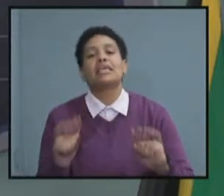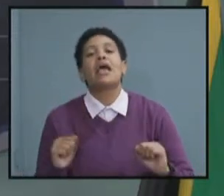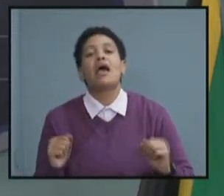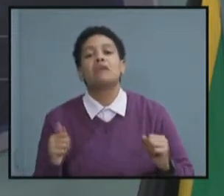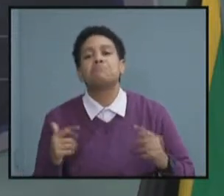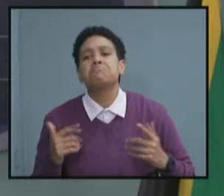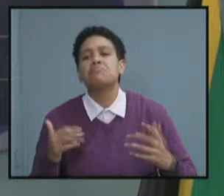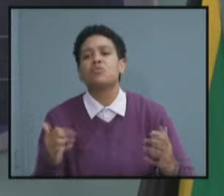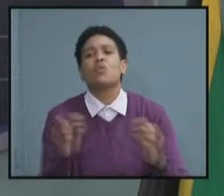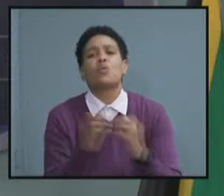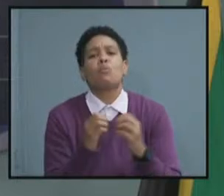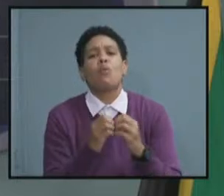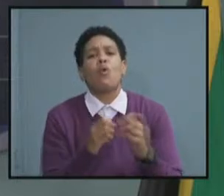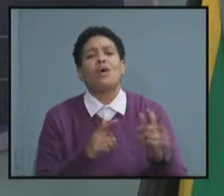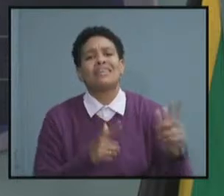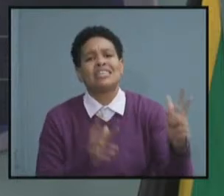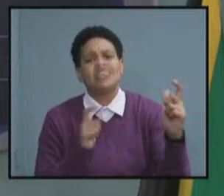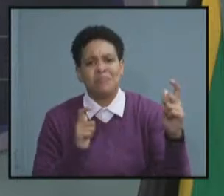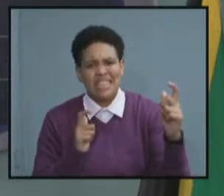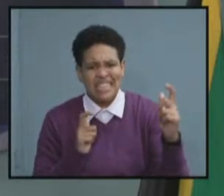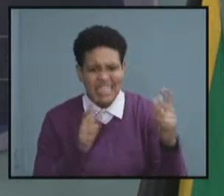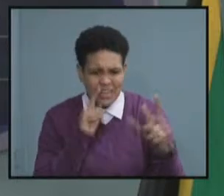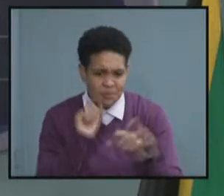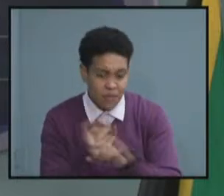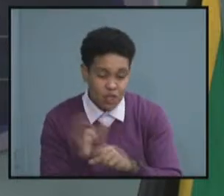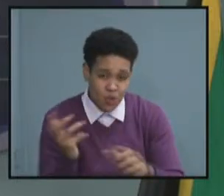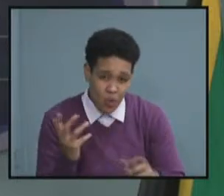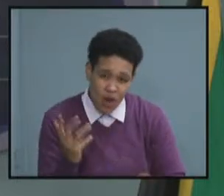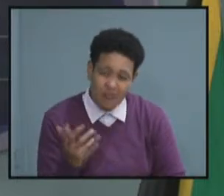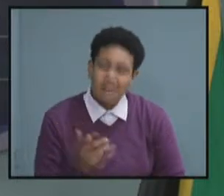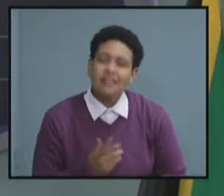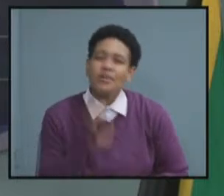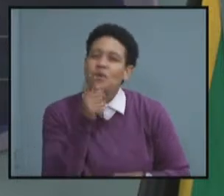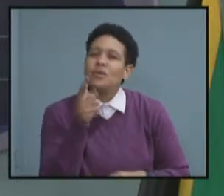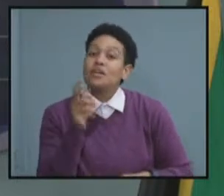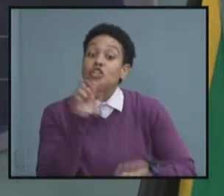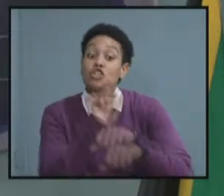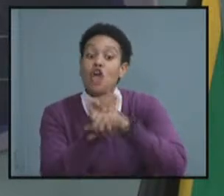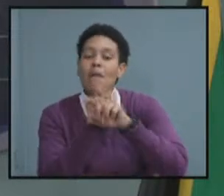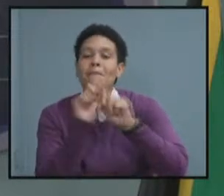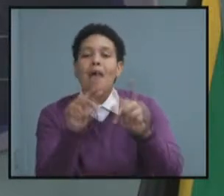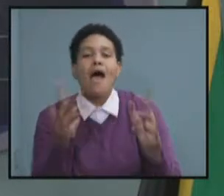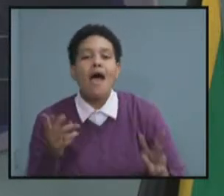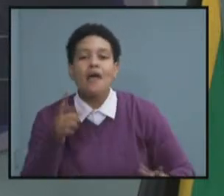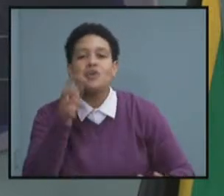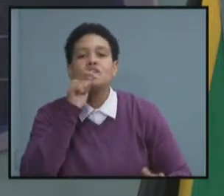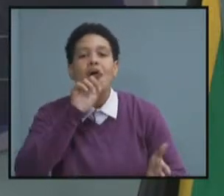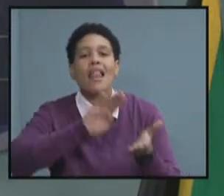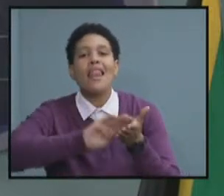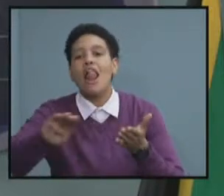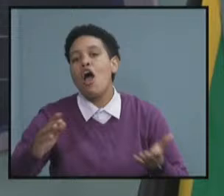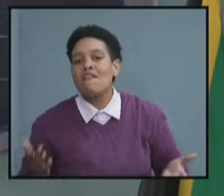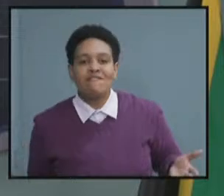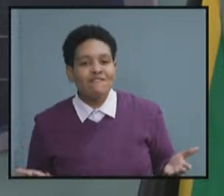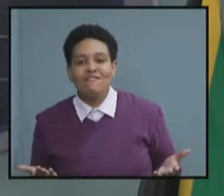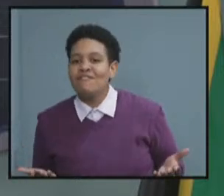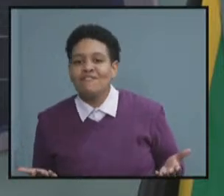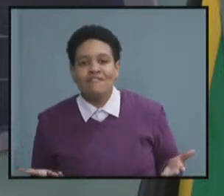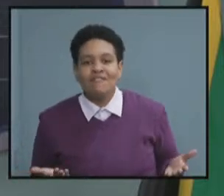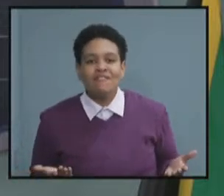with greater speed and alacrity in ensuring that you get back your job, that you're not laid off.